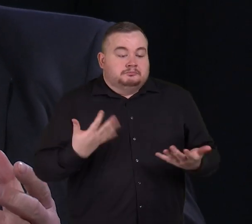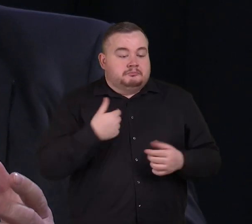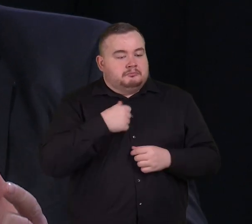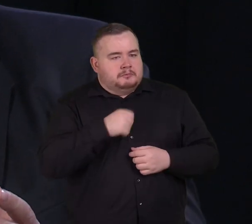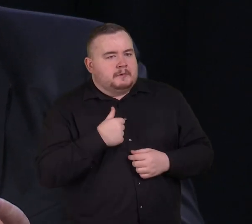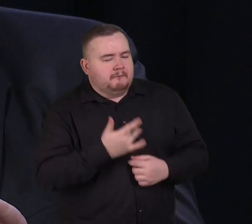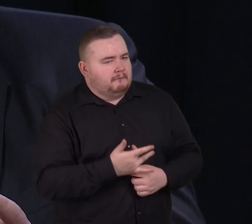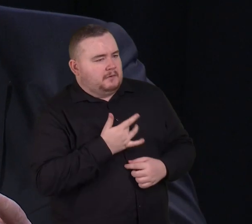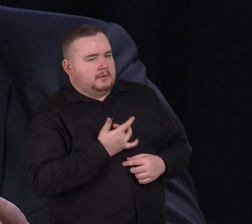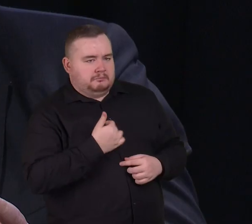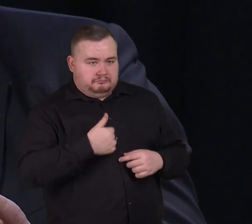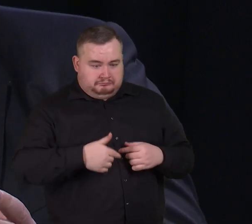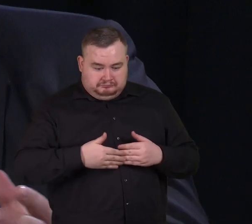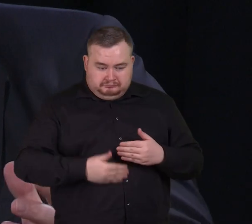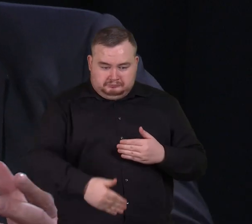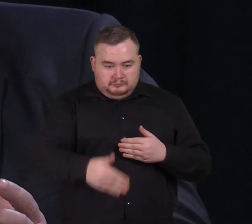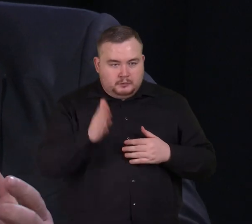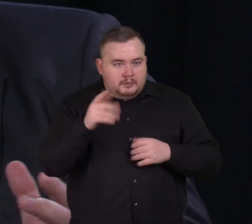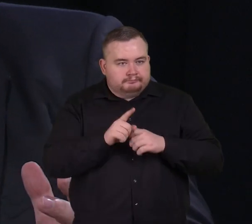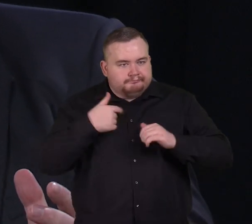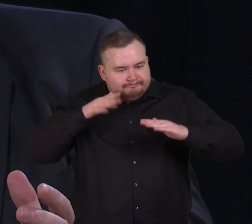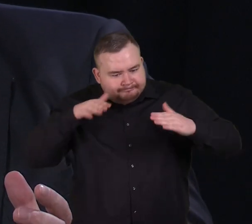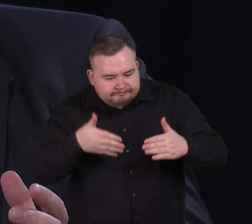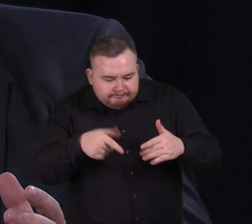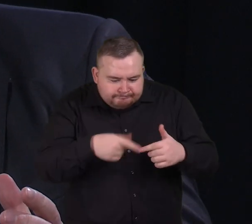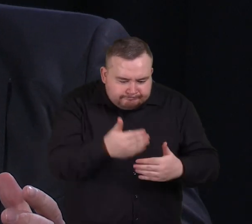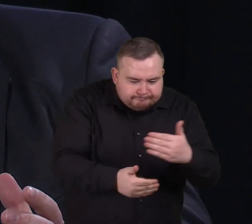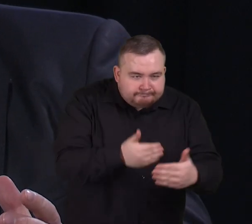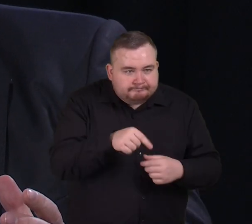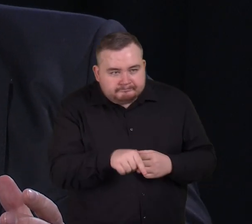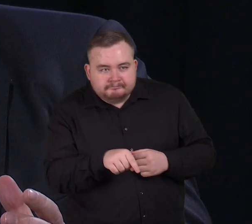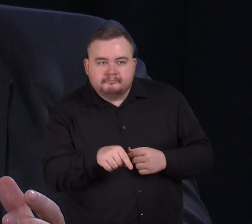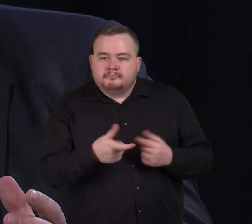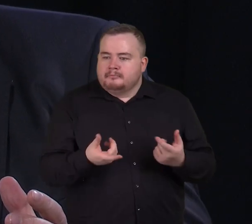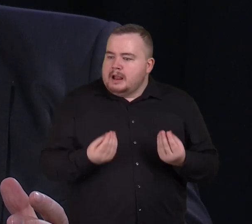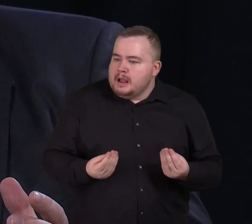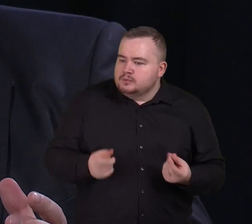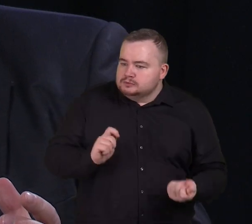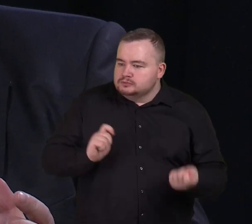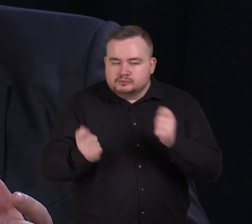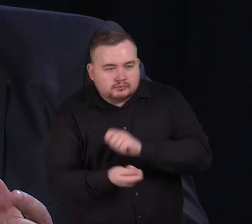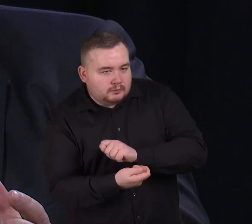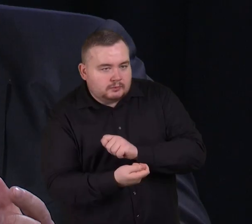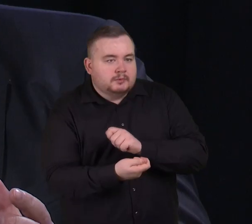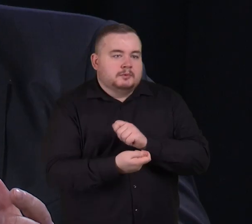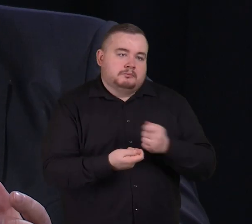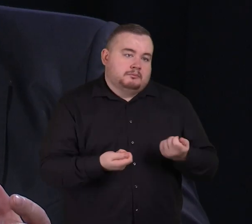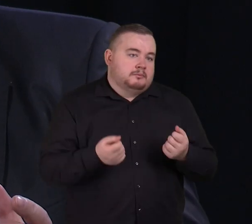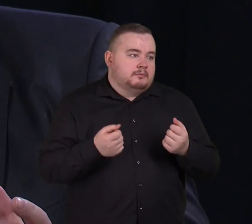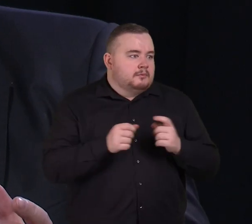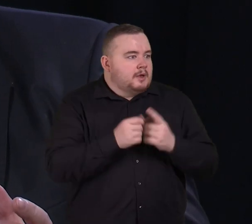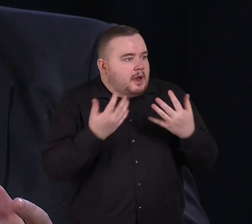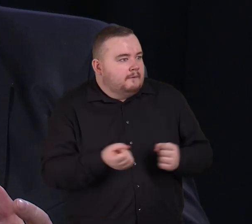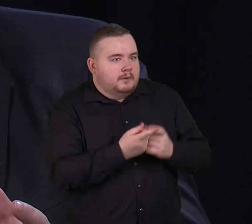need to change. There is a new geopolitical situation, as you know. There is a new